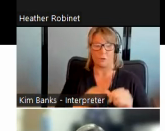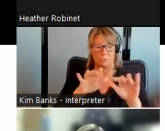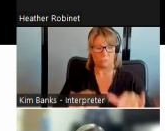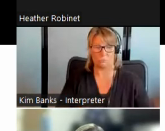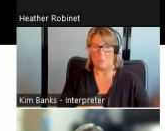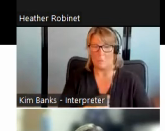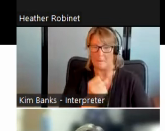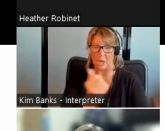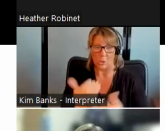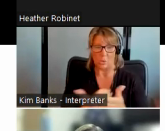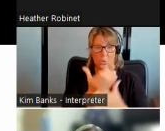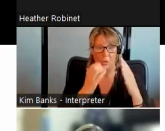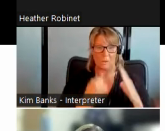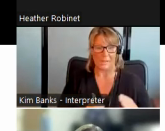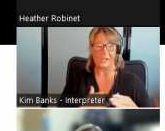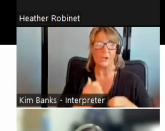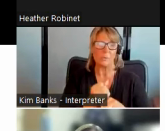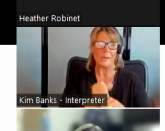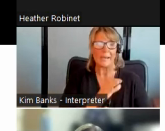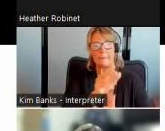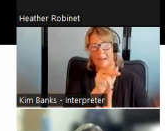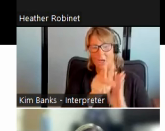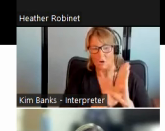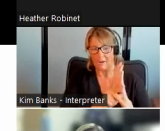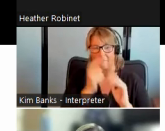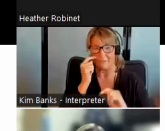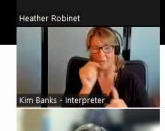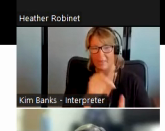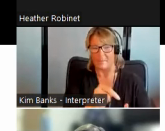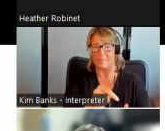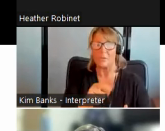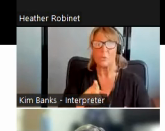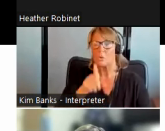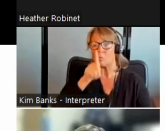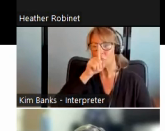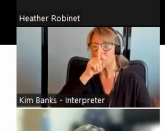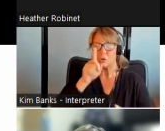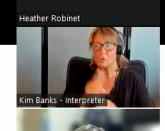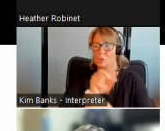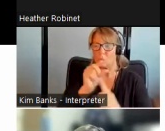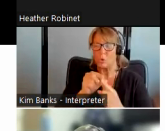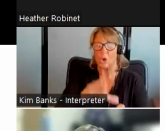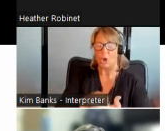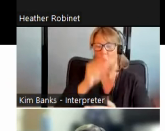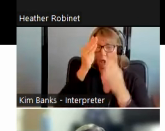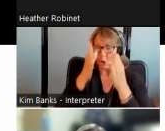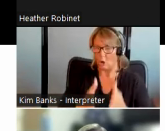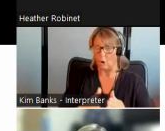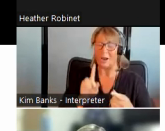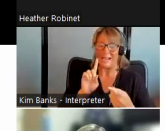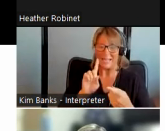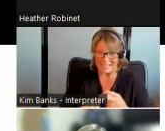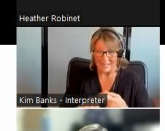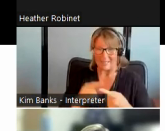of a background client. We don't refer to them as learners until they actually have